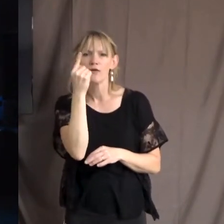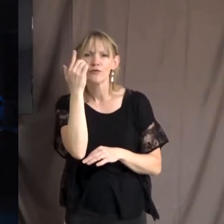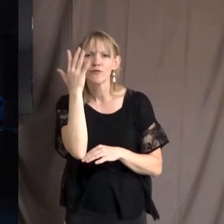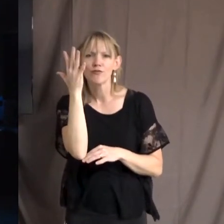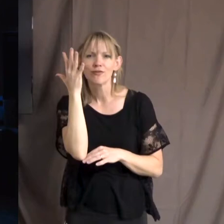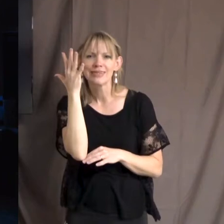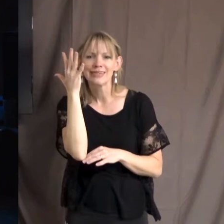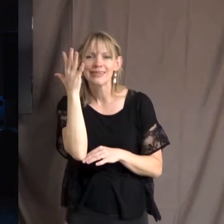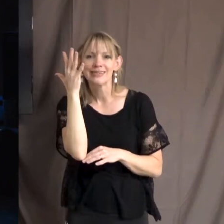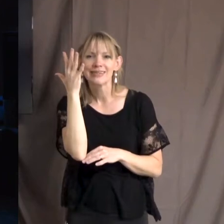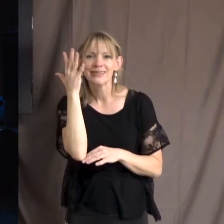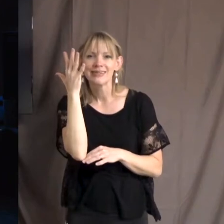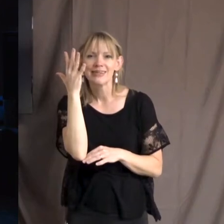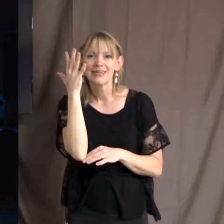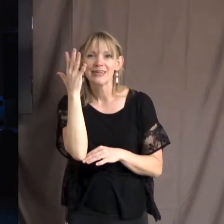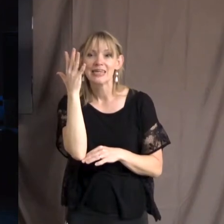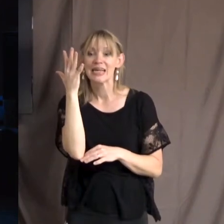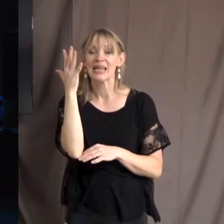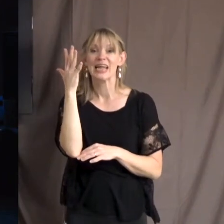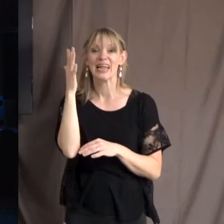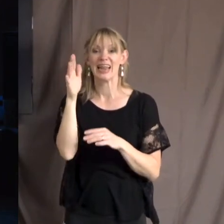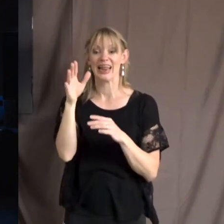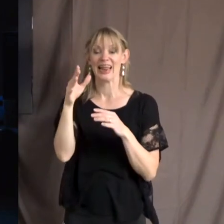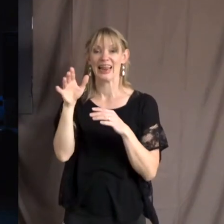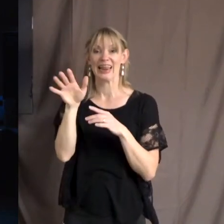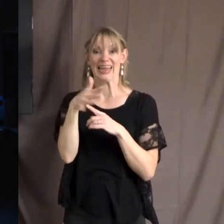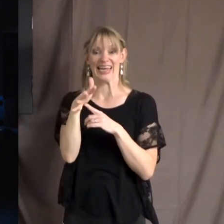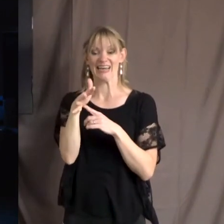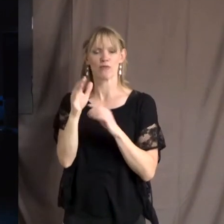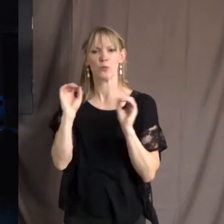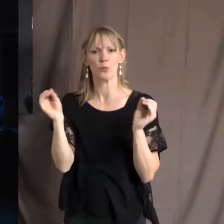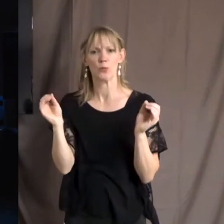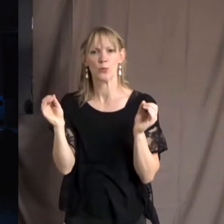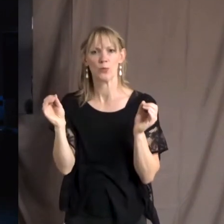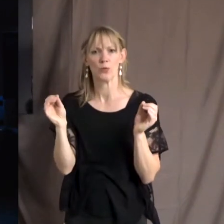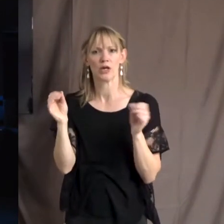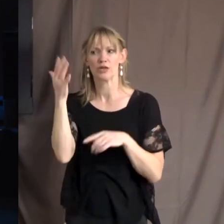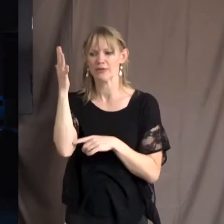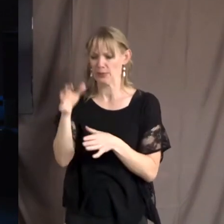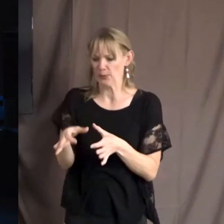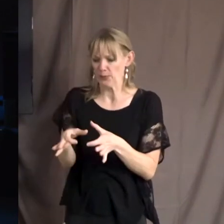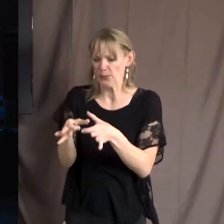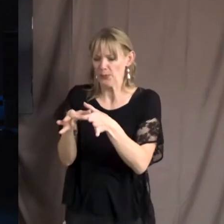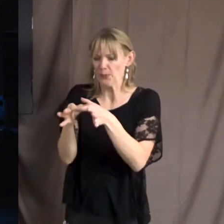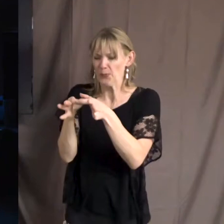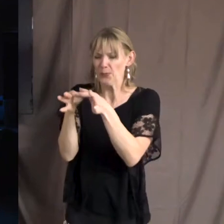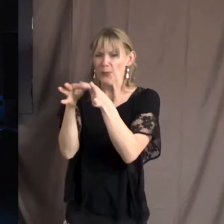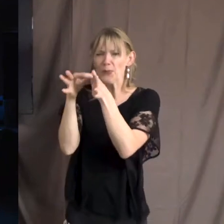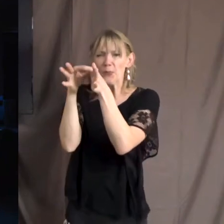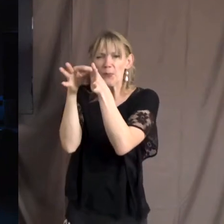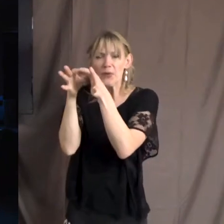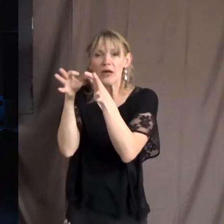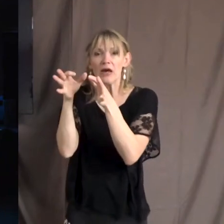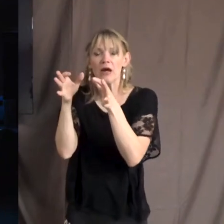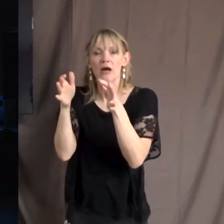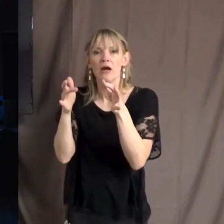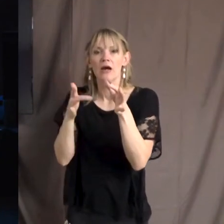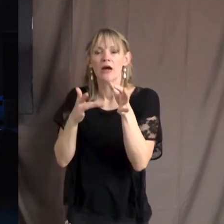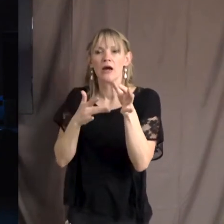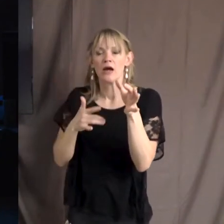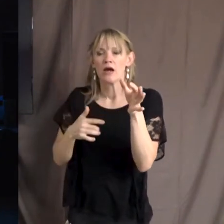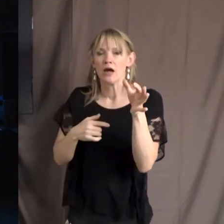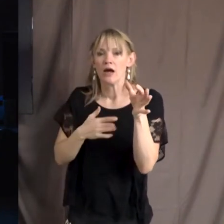it's just there. It has no leaves. It's a real little thin tree, and it's just there, and it just hit me in the gut,